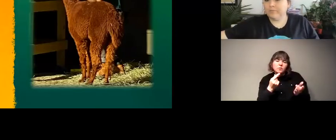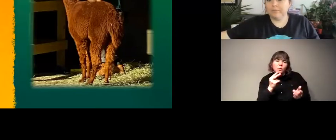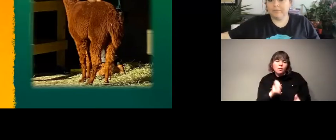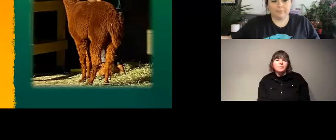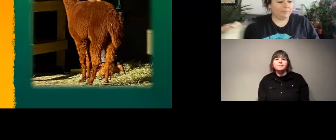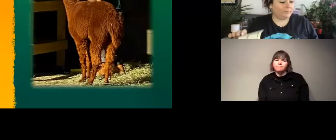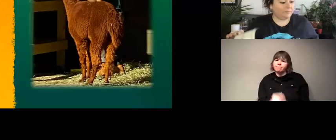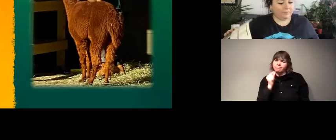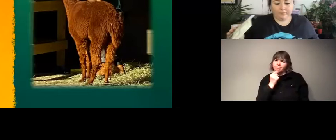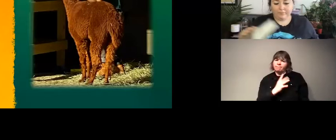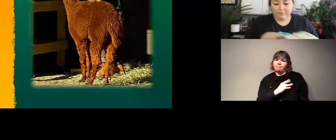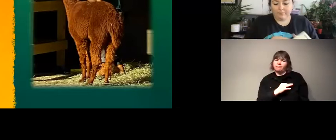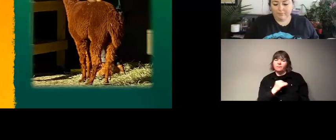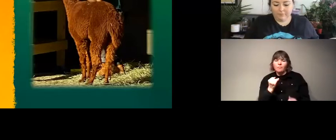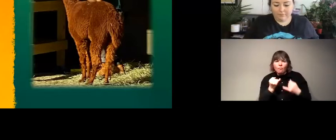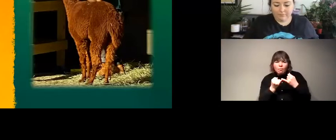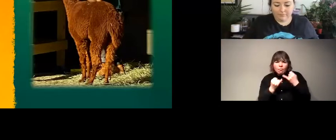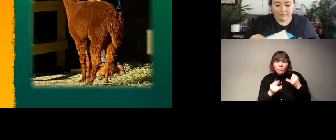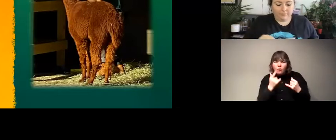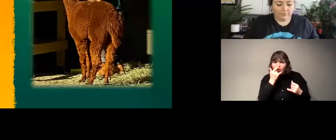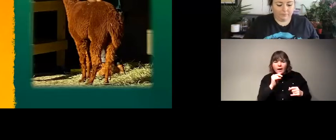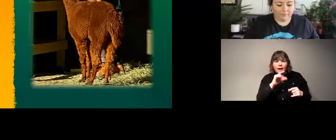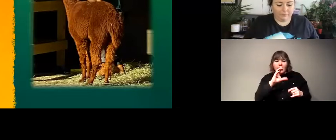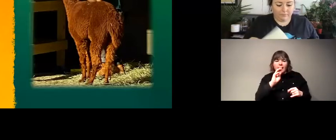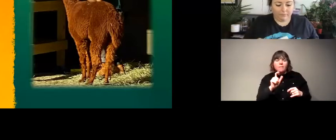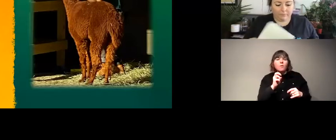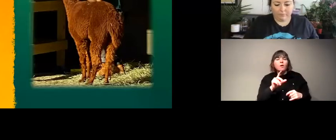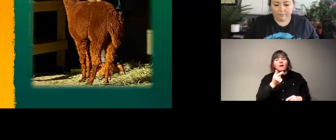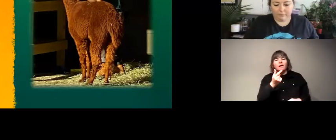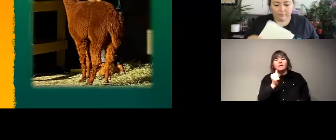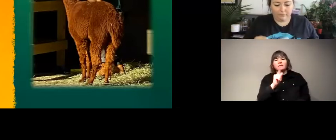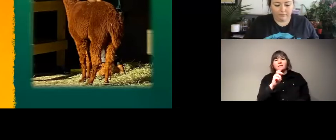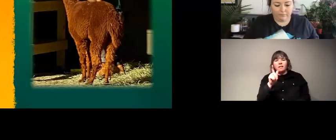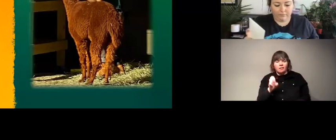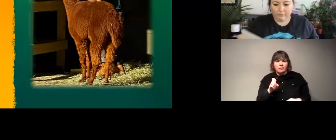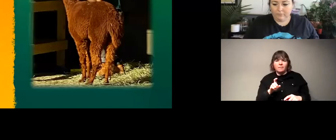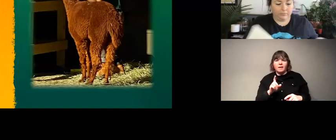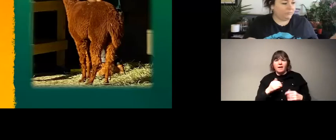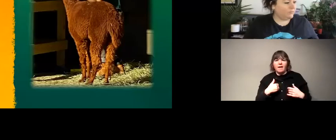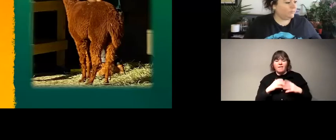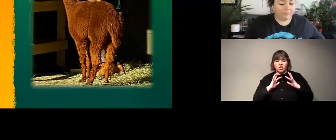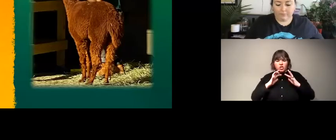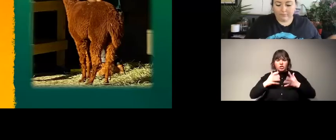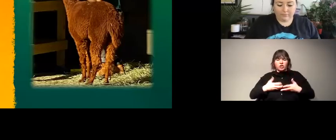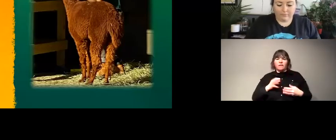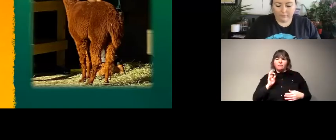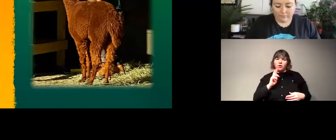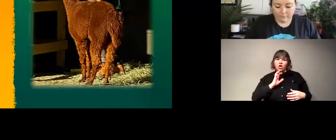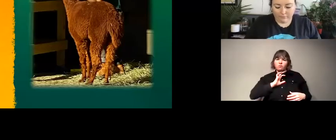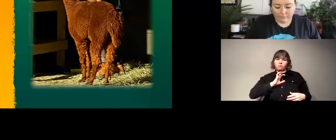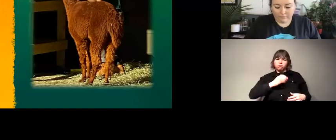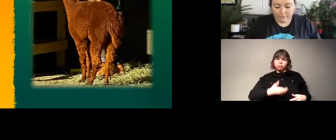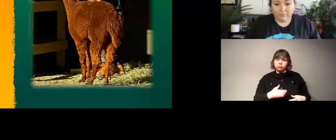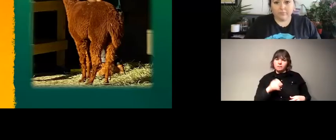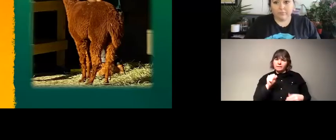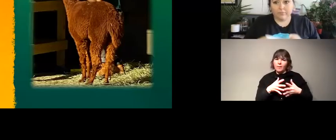looking, super skinny. They look like a camel or a gazelle, but they have this big chest of fur. And so in South